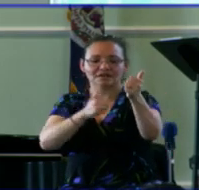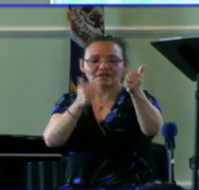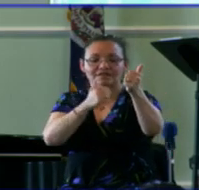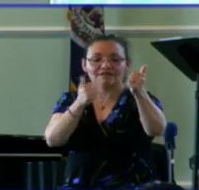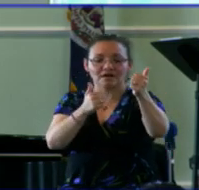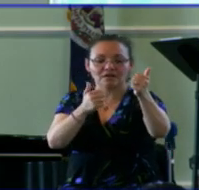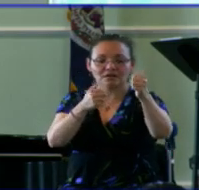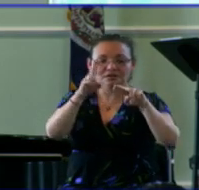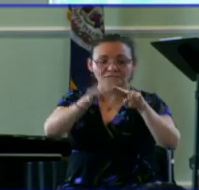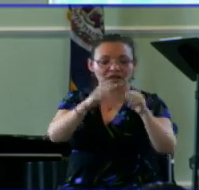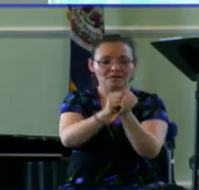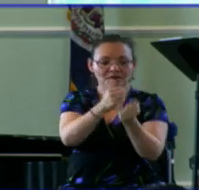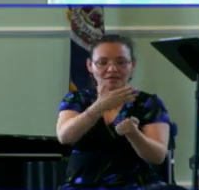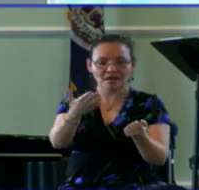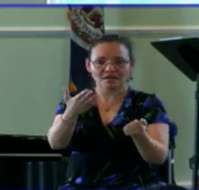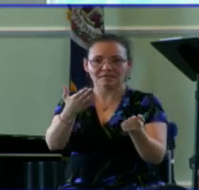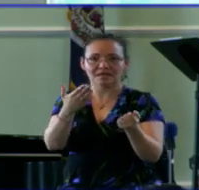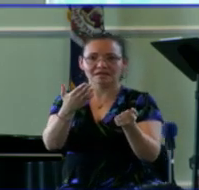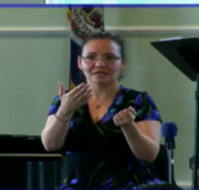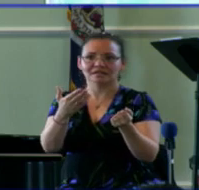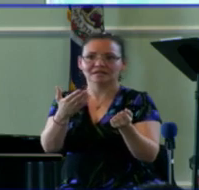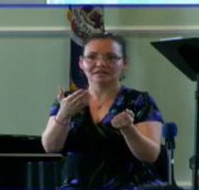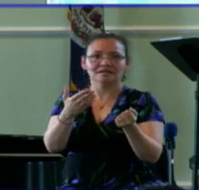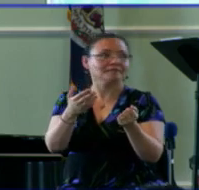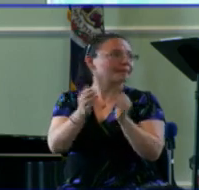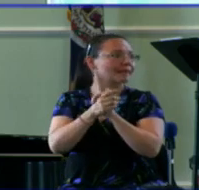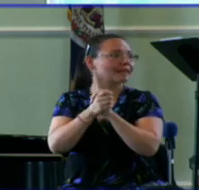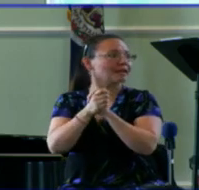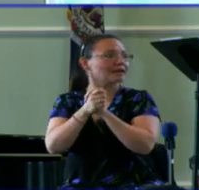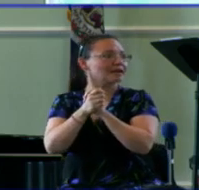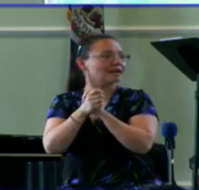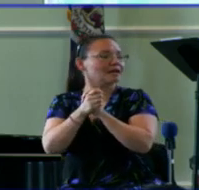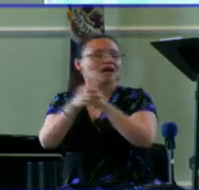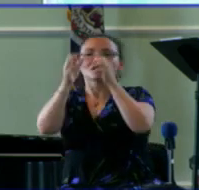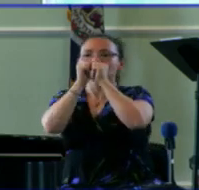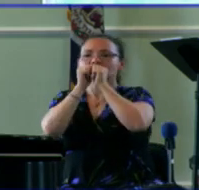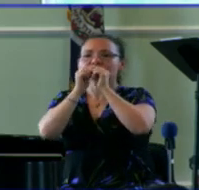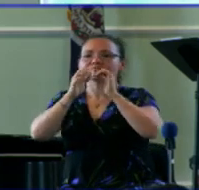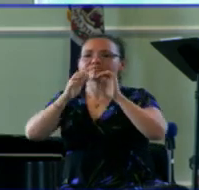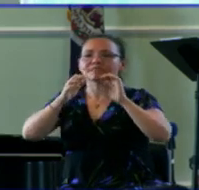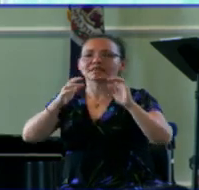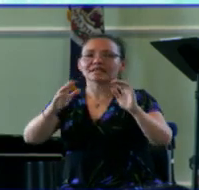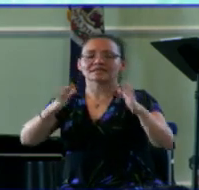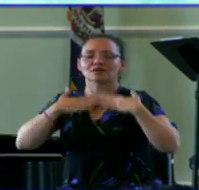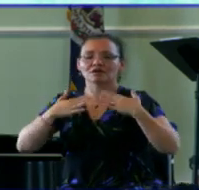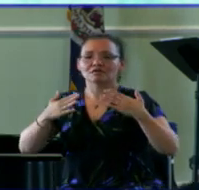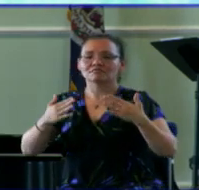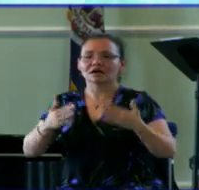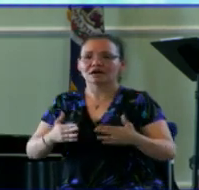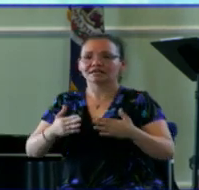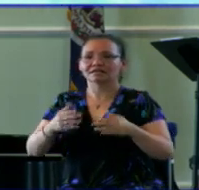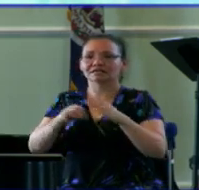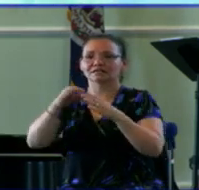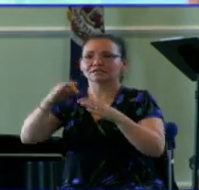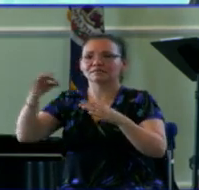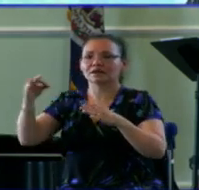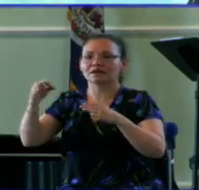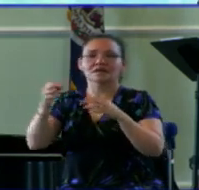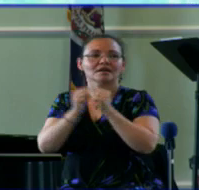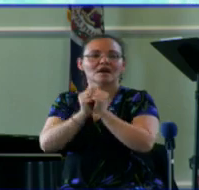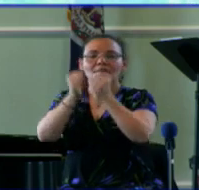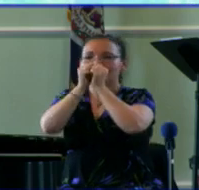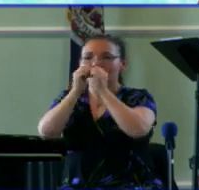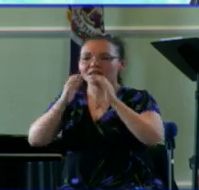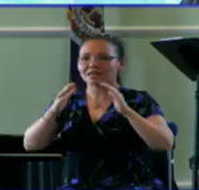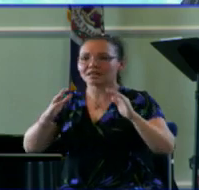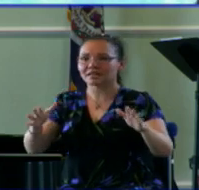mouth, verse 2, and taught them, saying, blessed are the poor in spirit, for theirs is the kingdom of heaven. Blessed are those